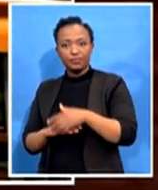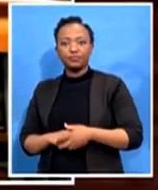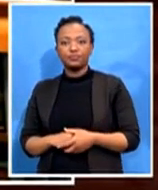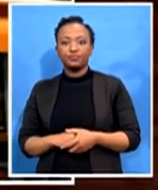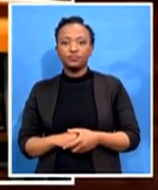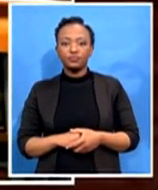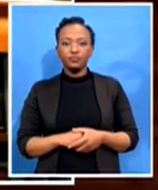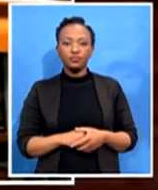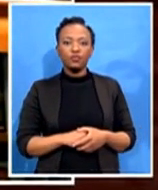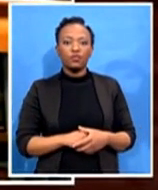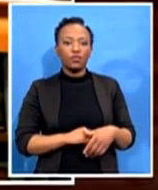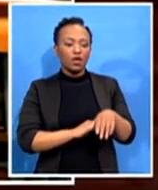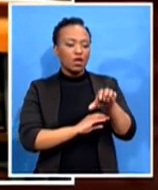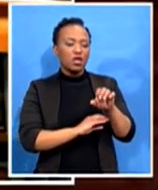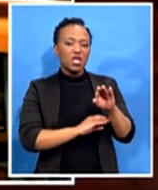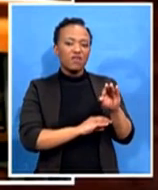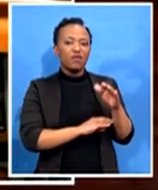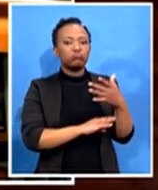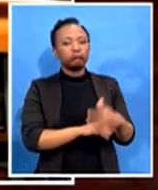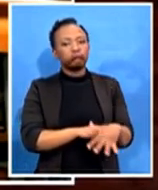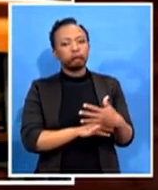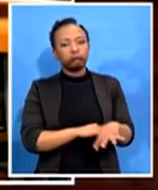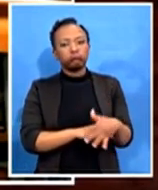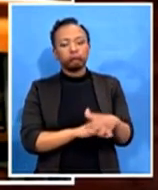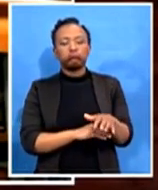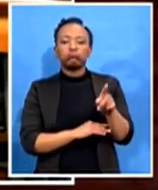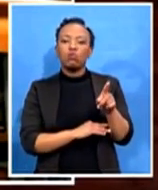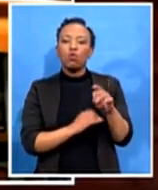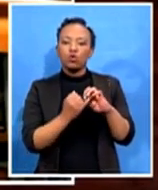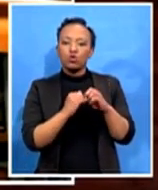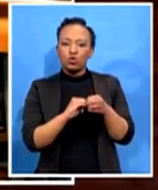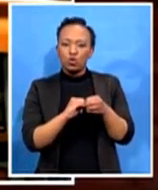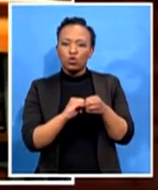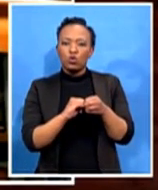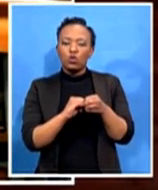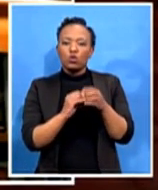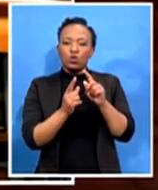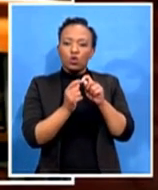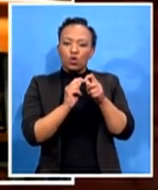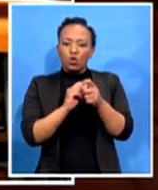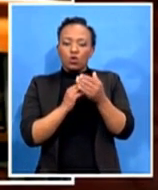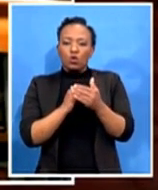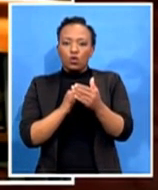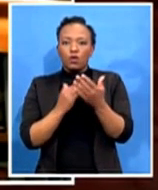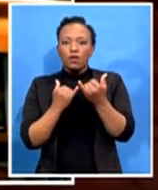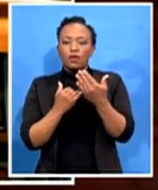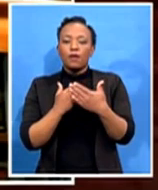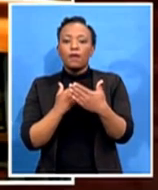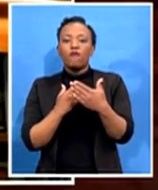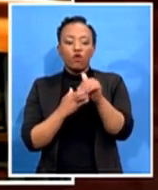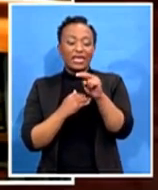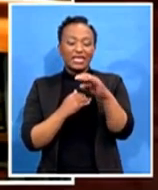for themselves in terms of posing a threat to the hegemony of the ANC. One of those days of